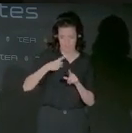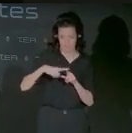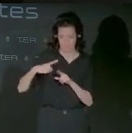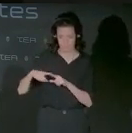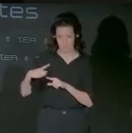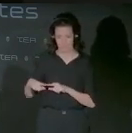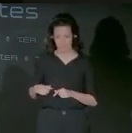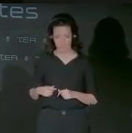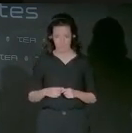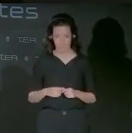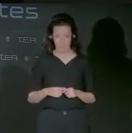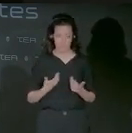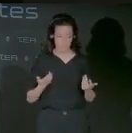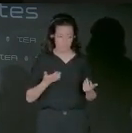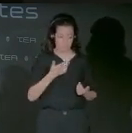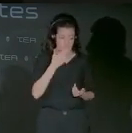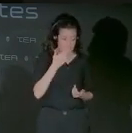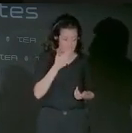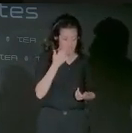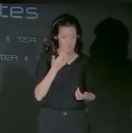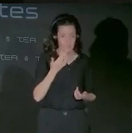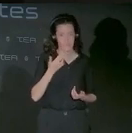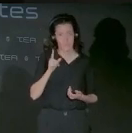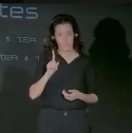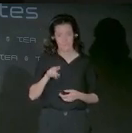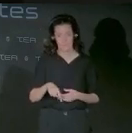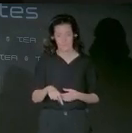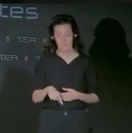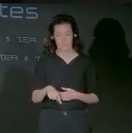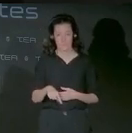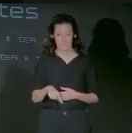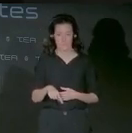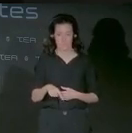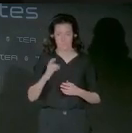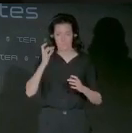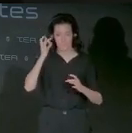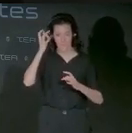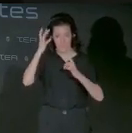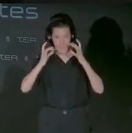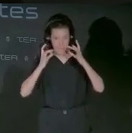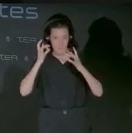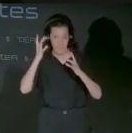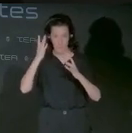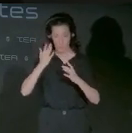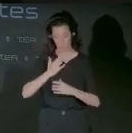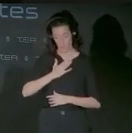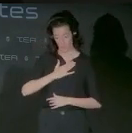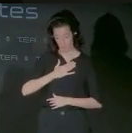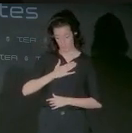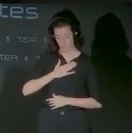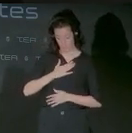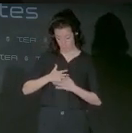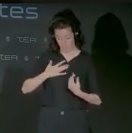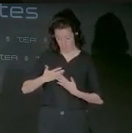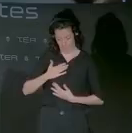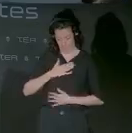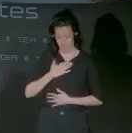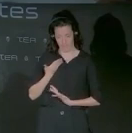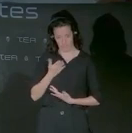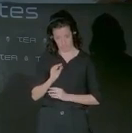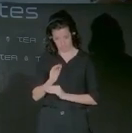like creativity and ownership. So if I may pick up on